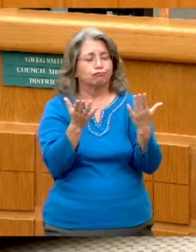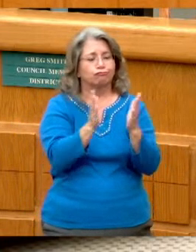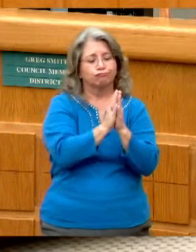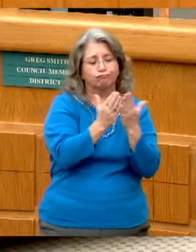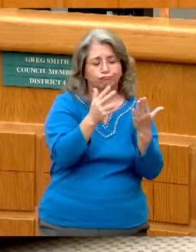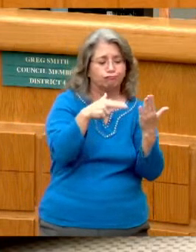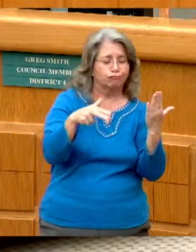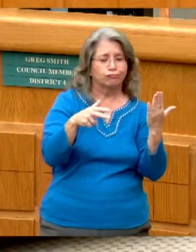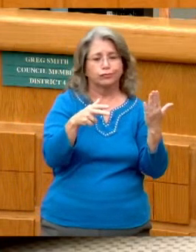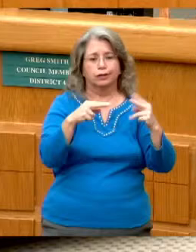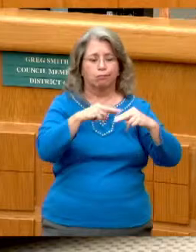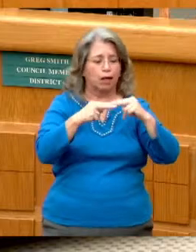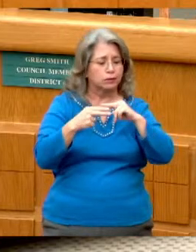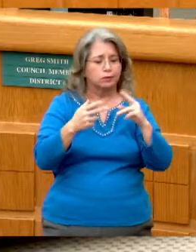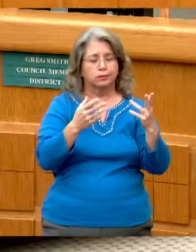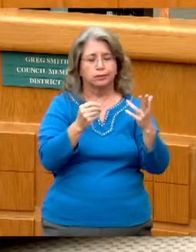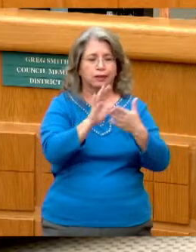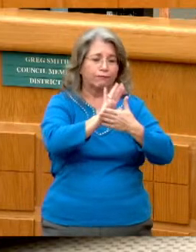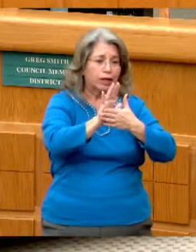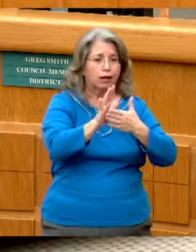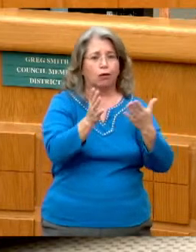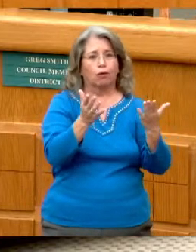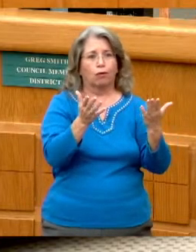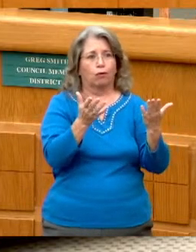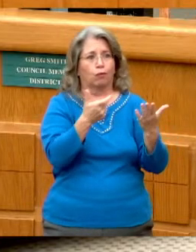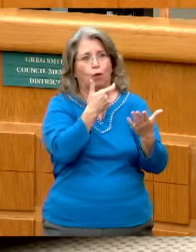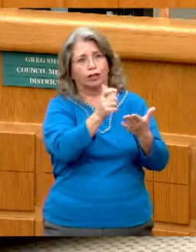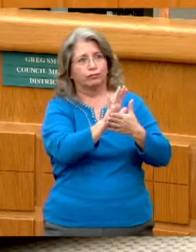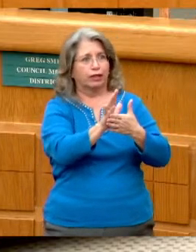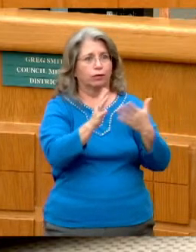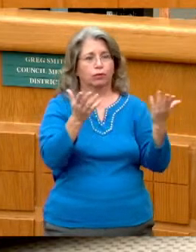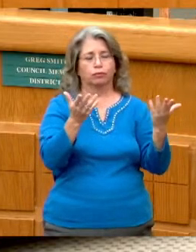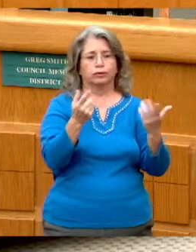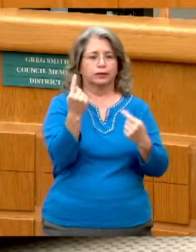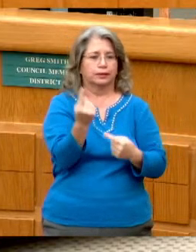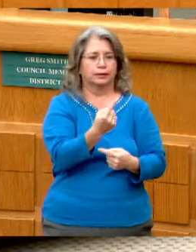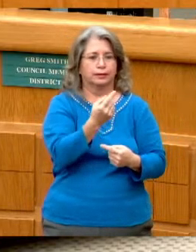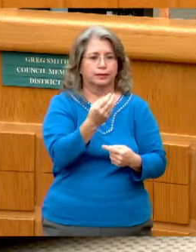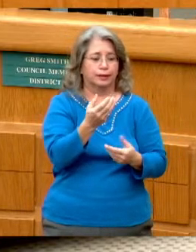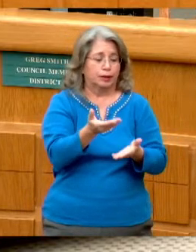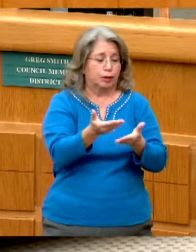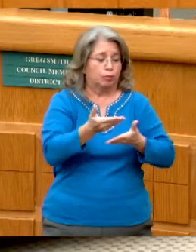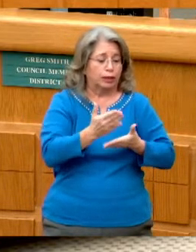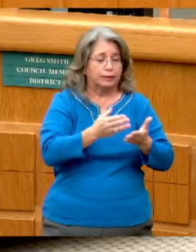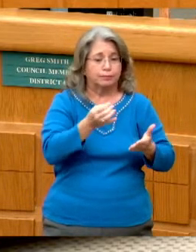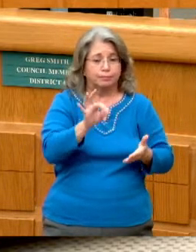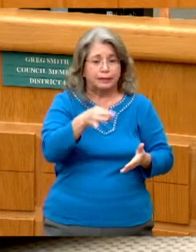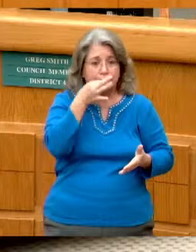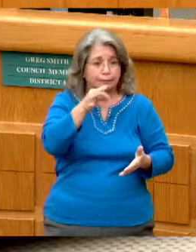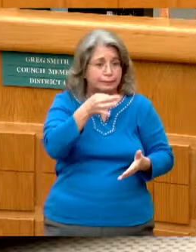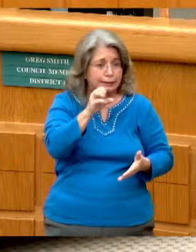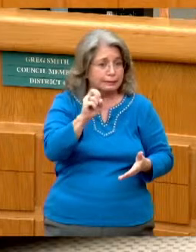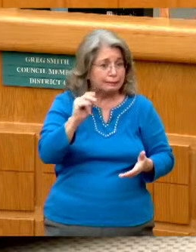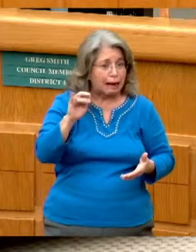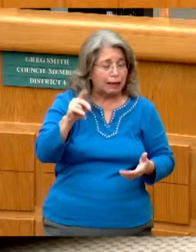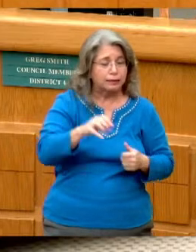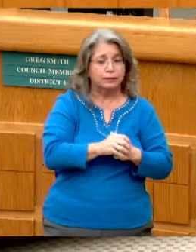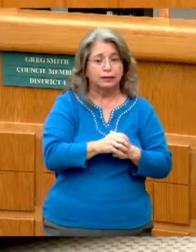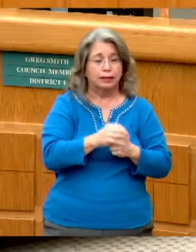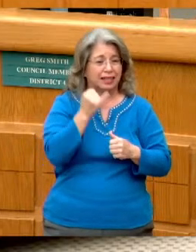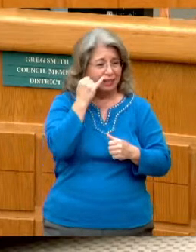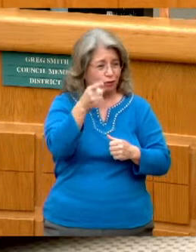some puzzles. If you have a video, you can watch that as well, and bring some snacks. And be mindful of other medications if you're